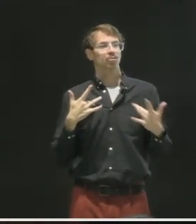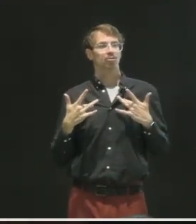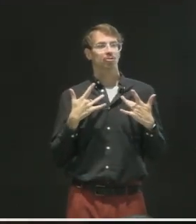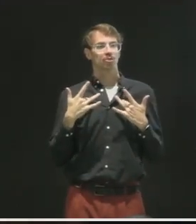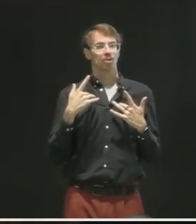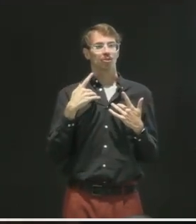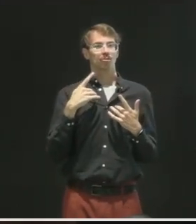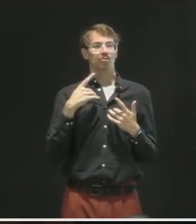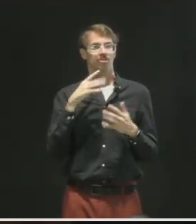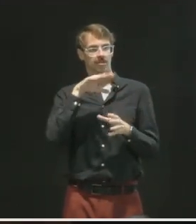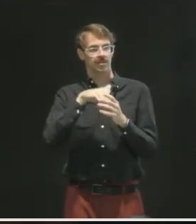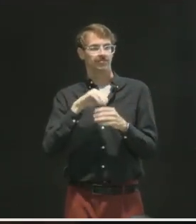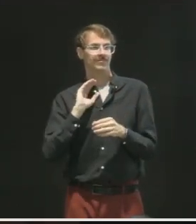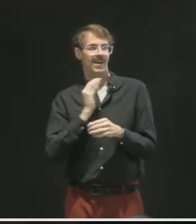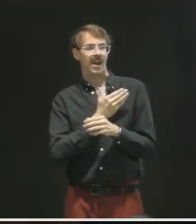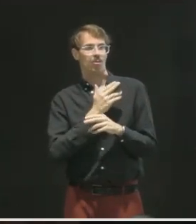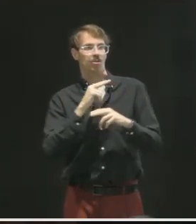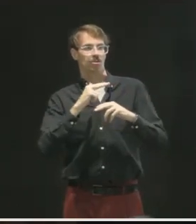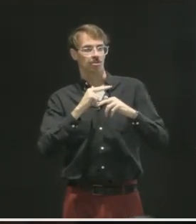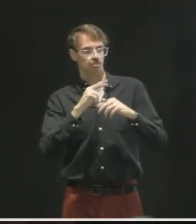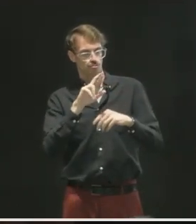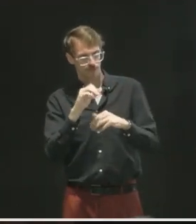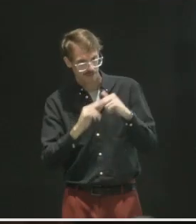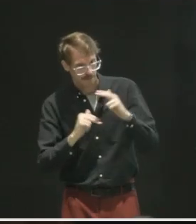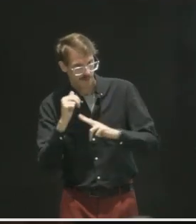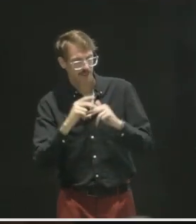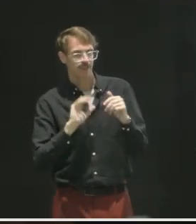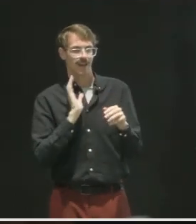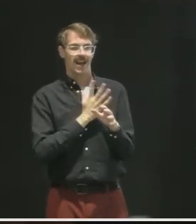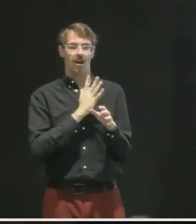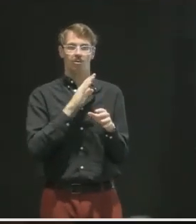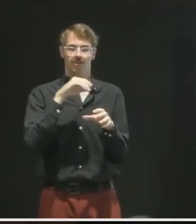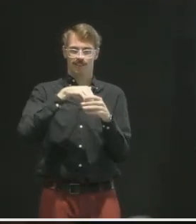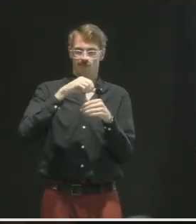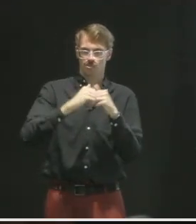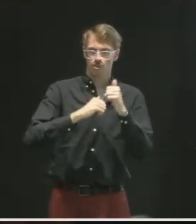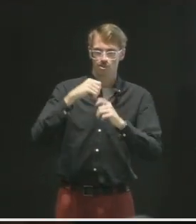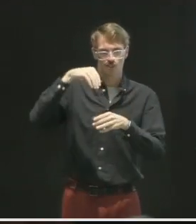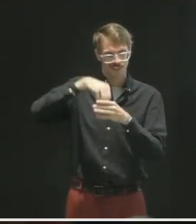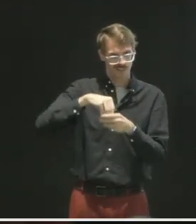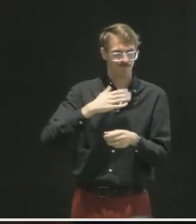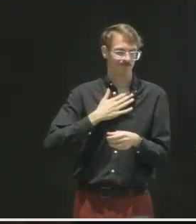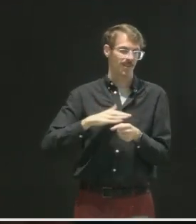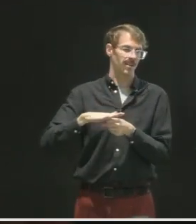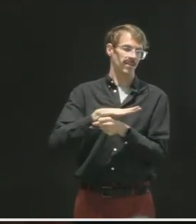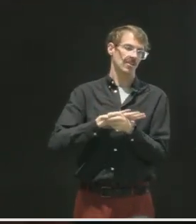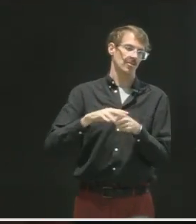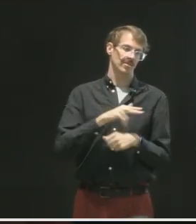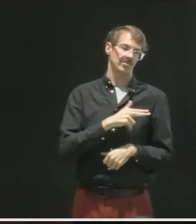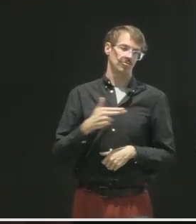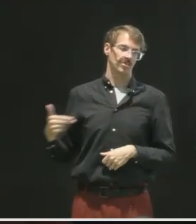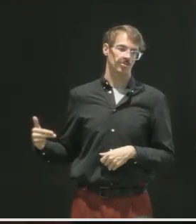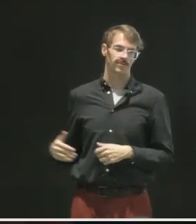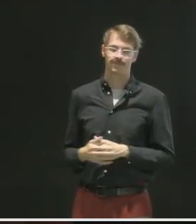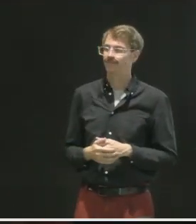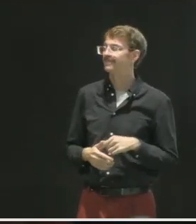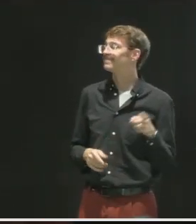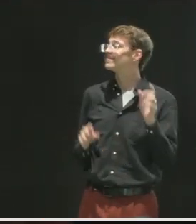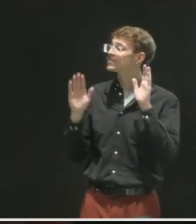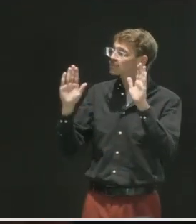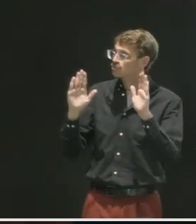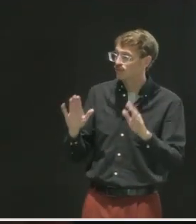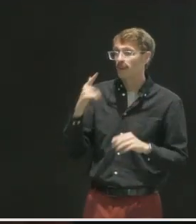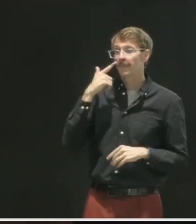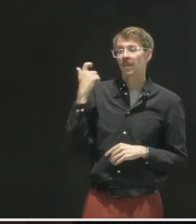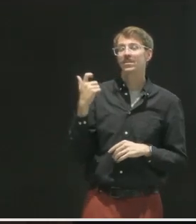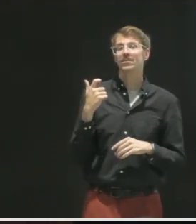rebuild infrastructure and rehab in Central Sulawesi, especially in Palu. That's so great because it